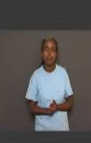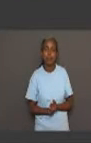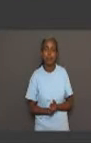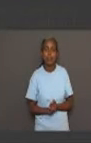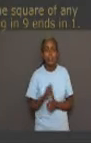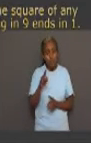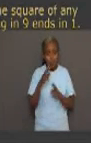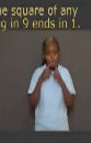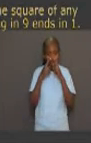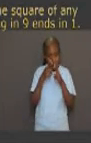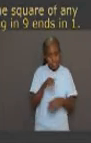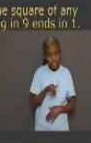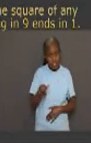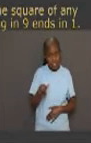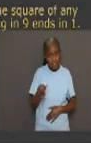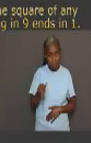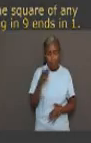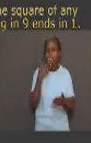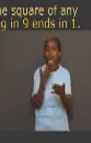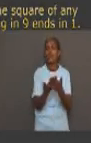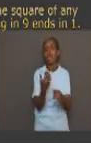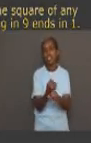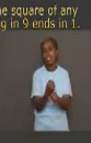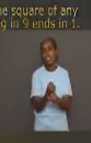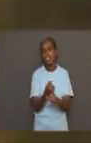Were those your answers? Well done.